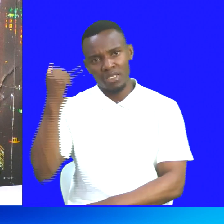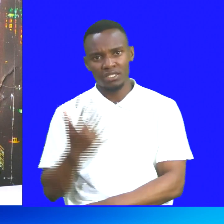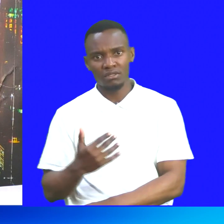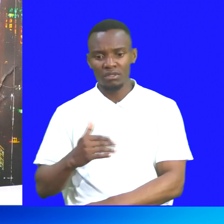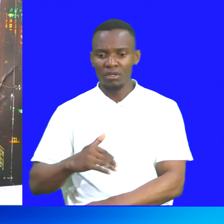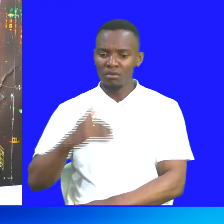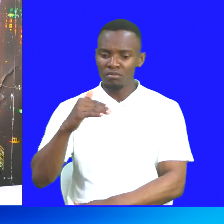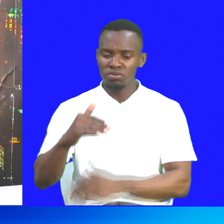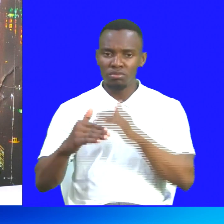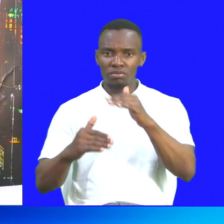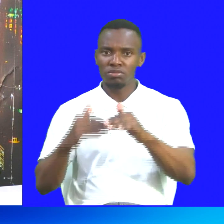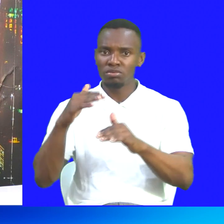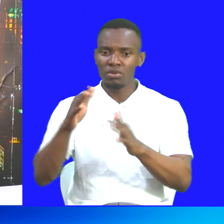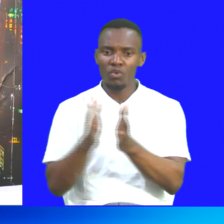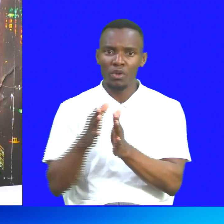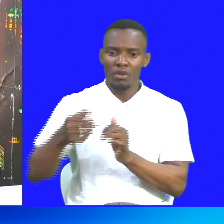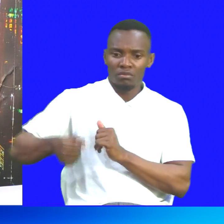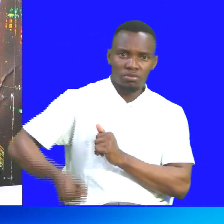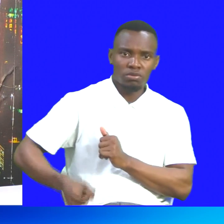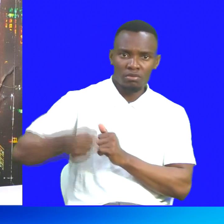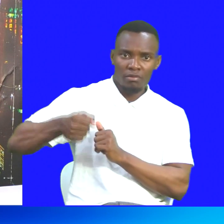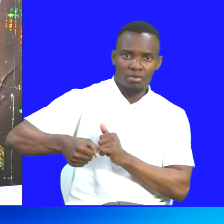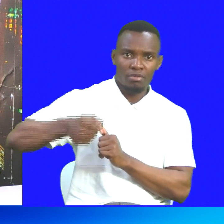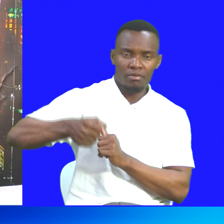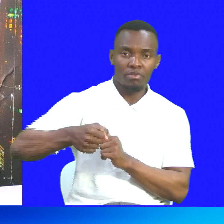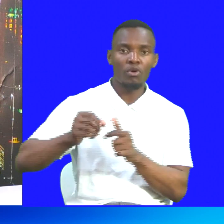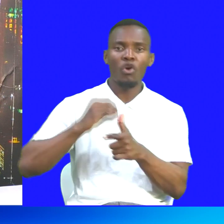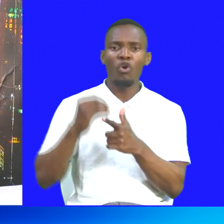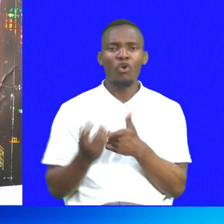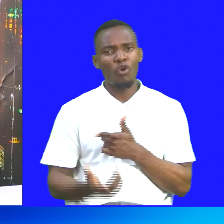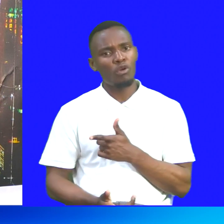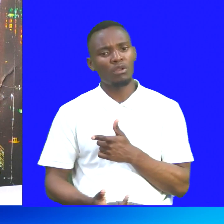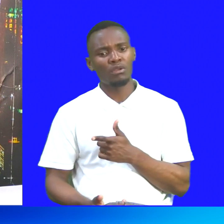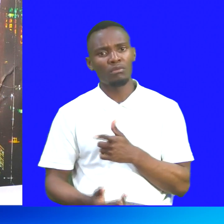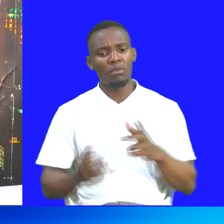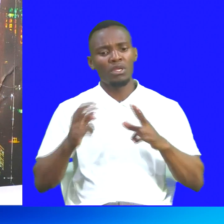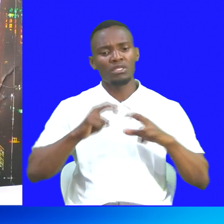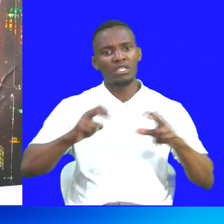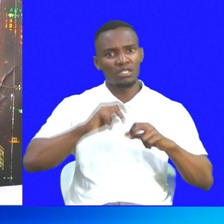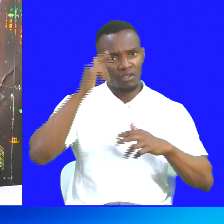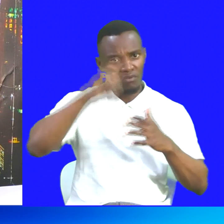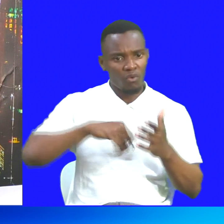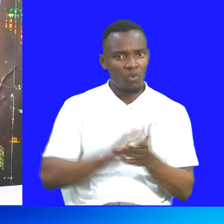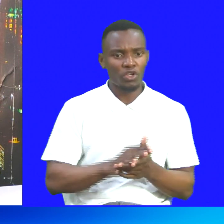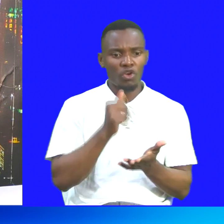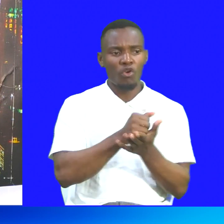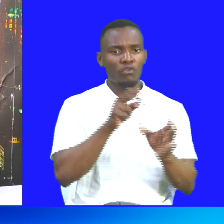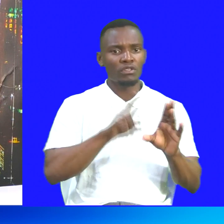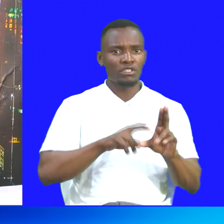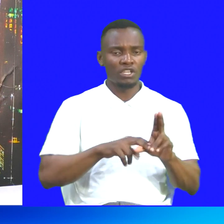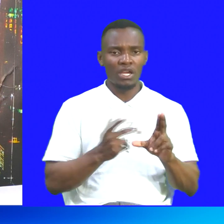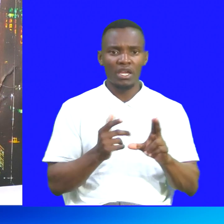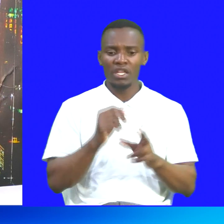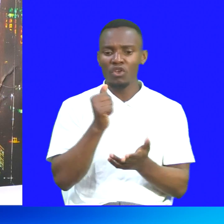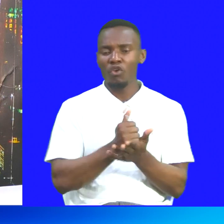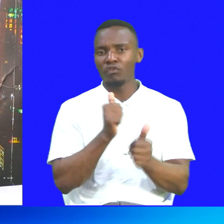with crutches, or locating an office chair in an office that you've